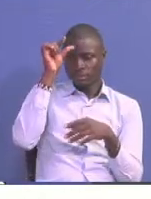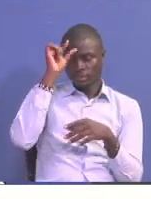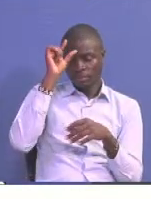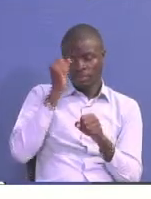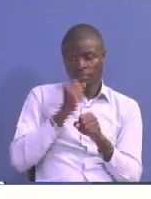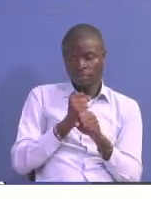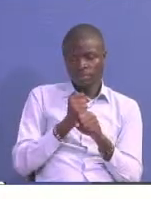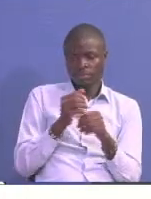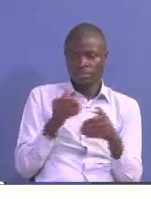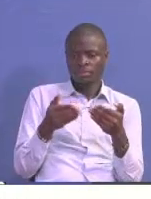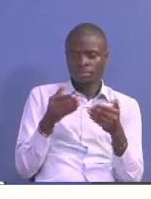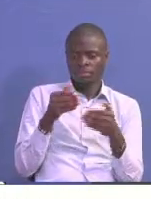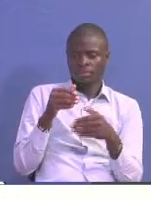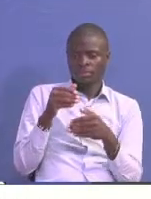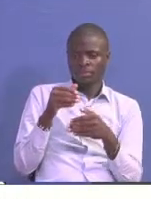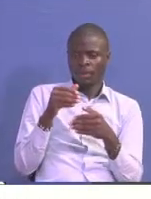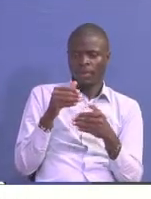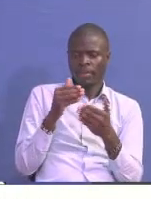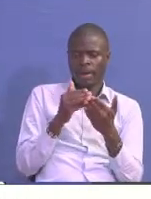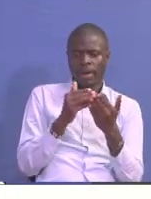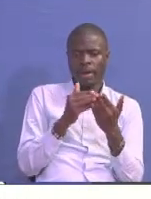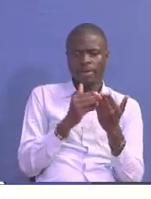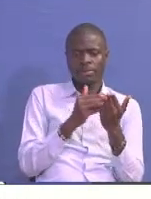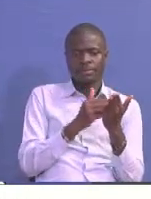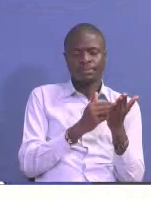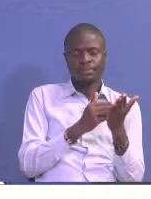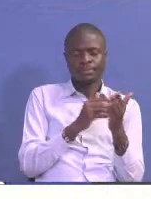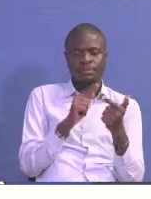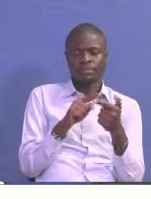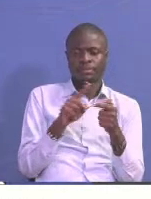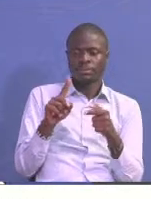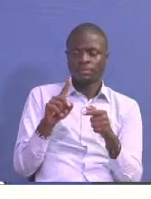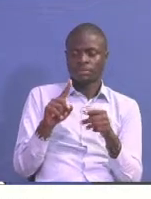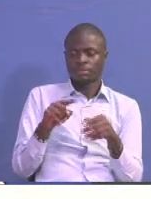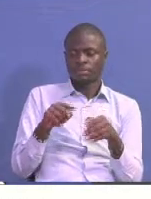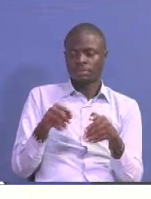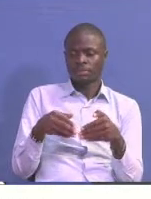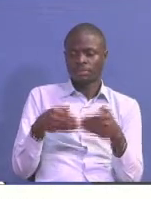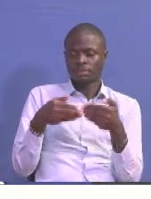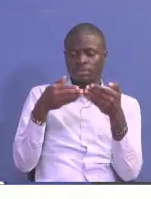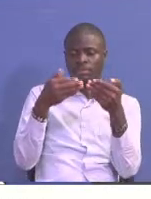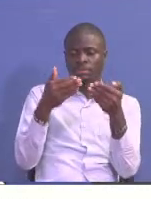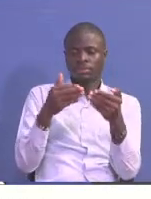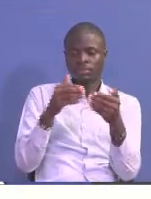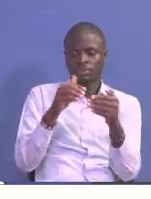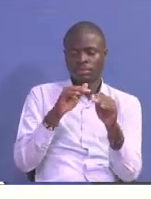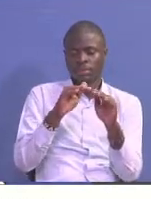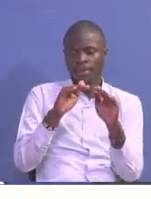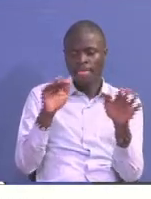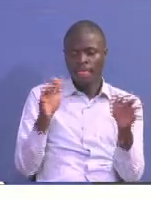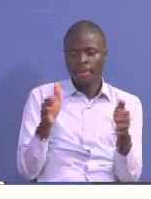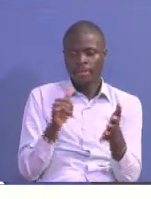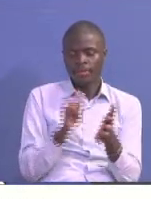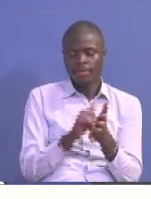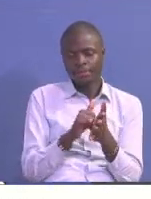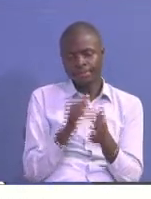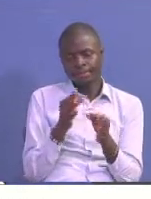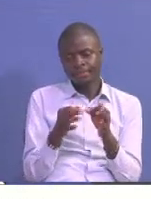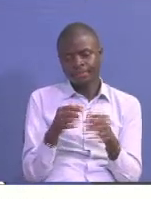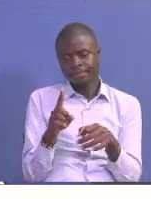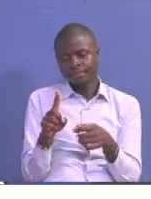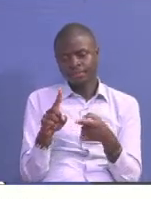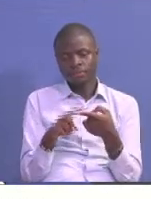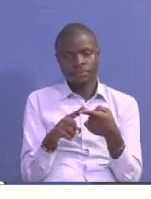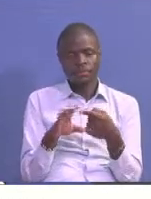make proposals to the ministry, and the ministry tables that proposal if it approves to